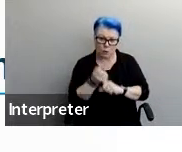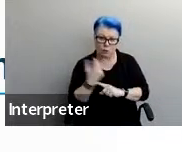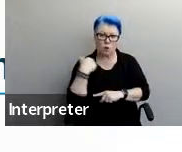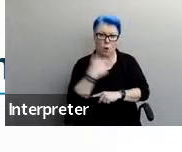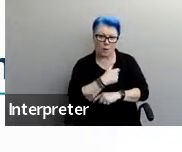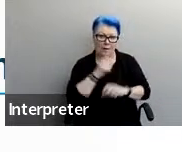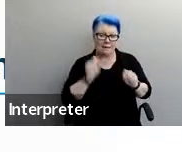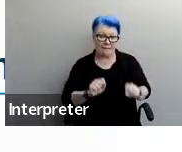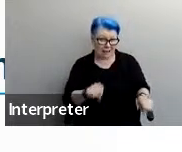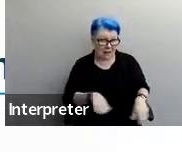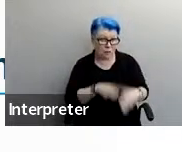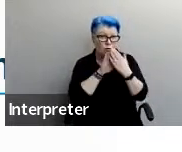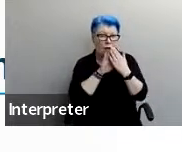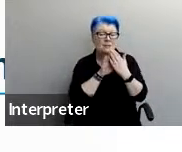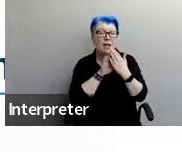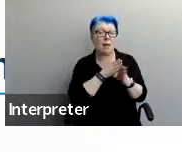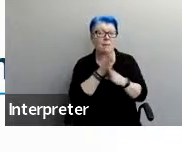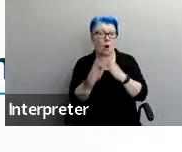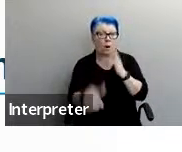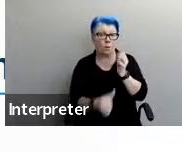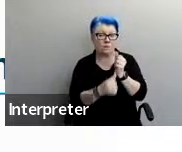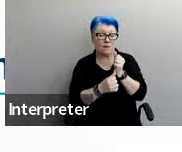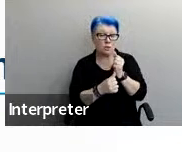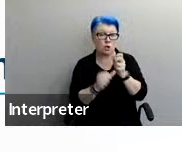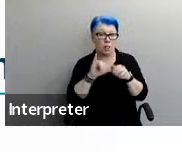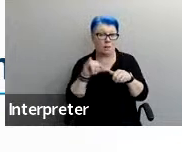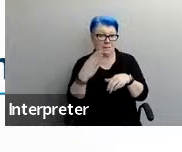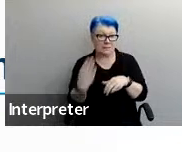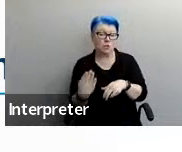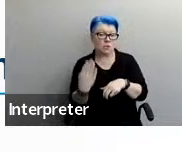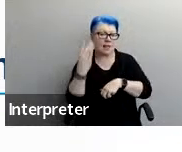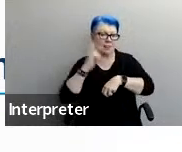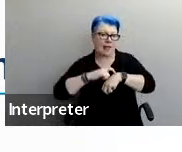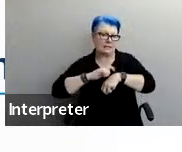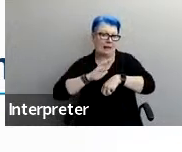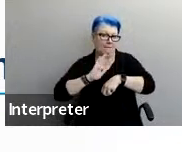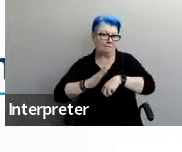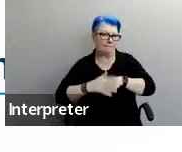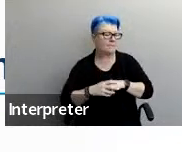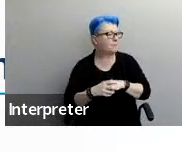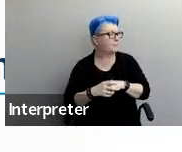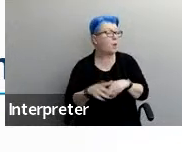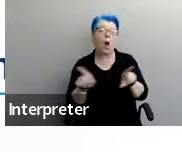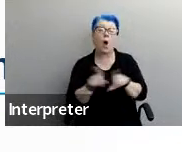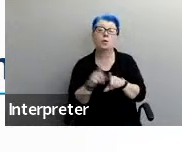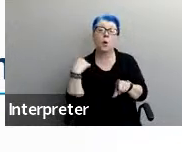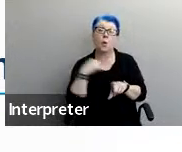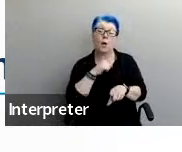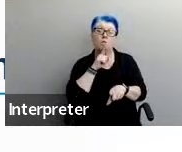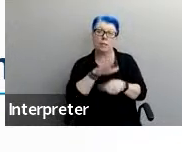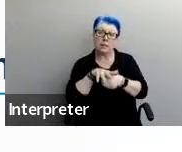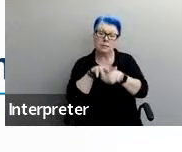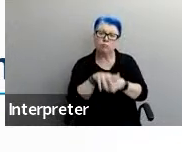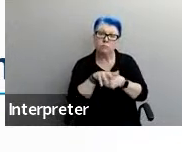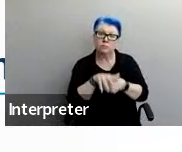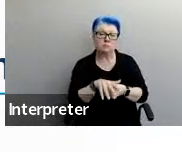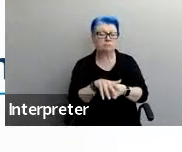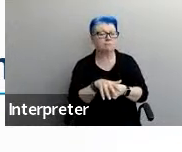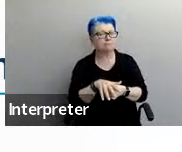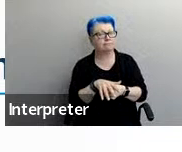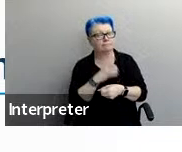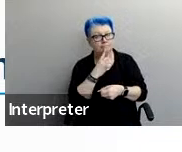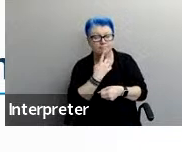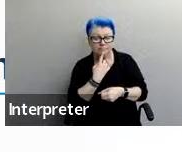the paraprofessional positions at that time. In addition to that, we are really stressing to